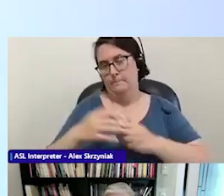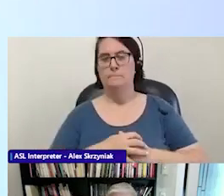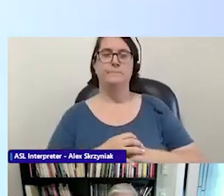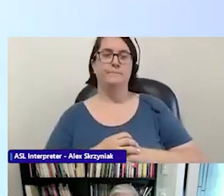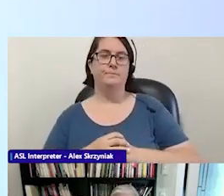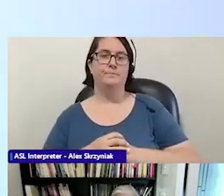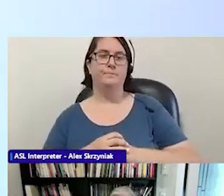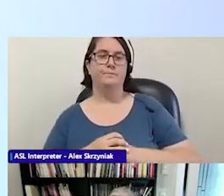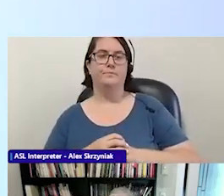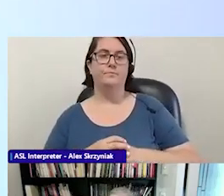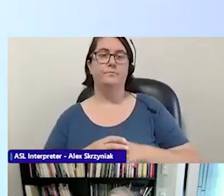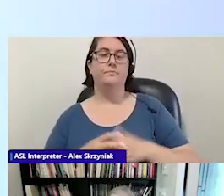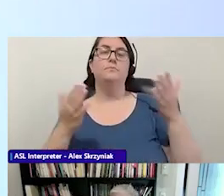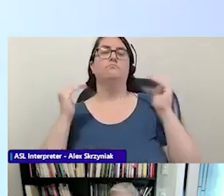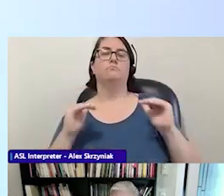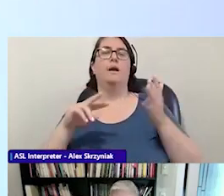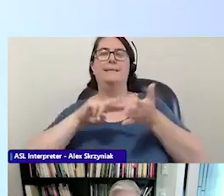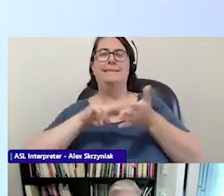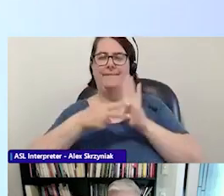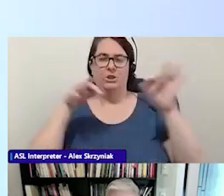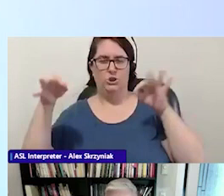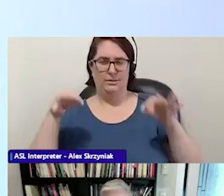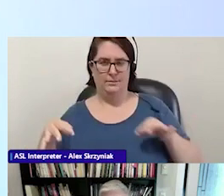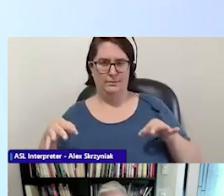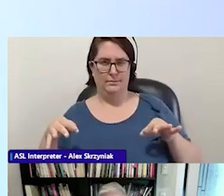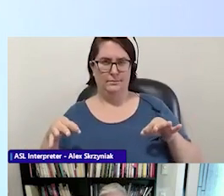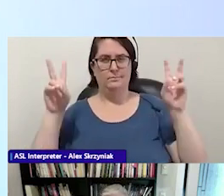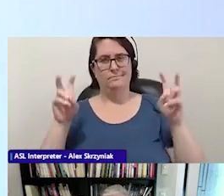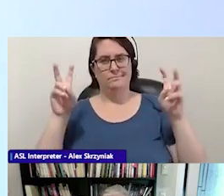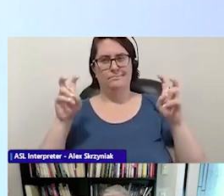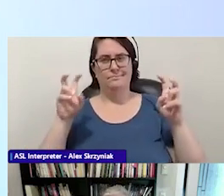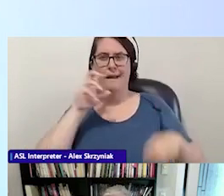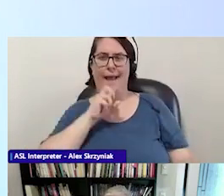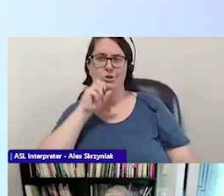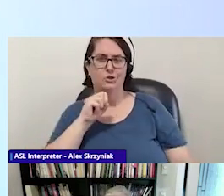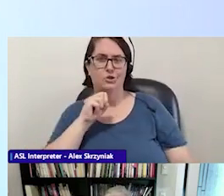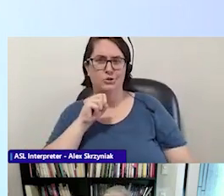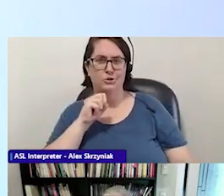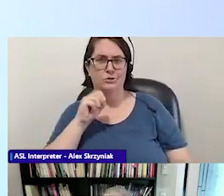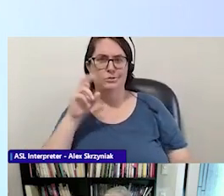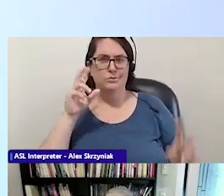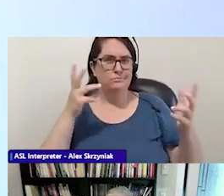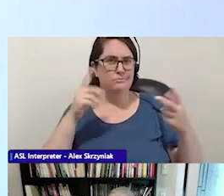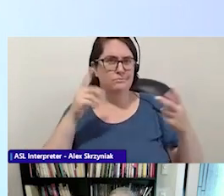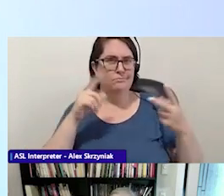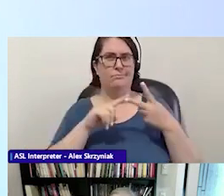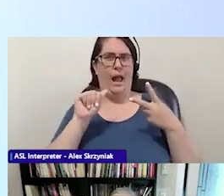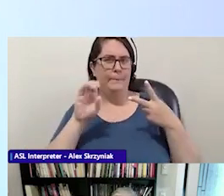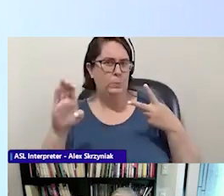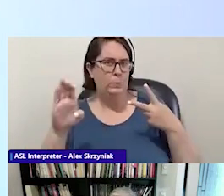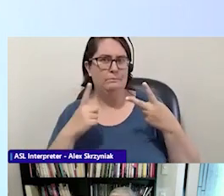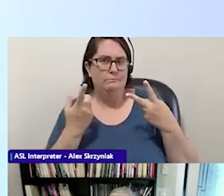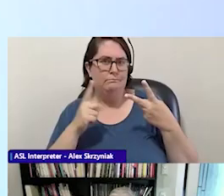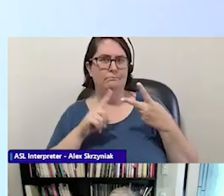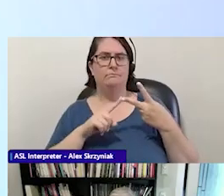So let's move on to some definitions. What counts as elder and what counts as abuse? We're drawing here